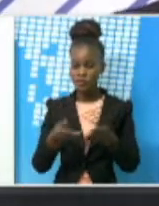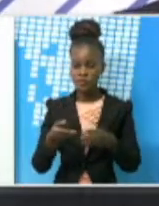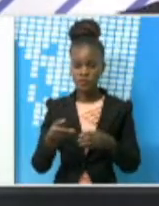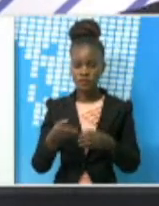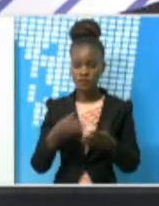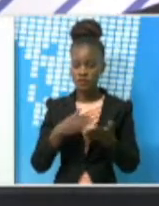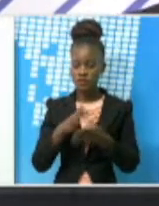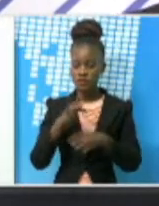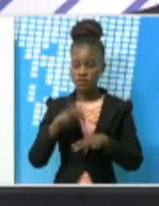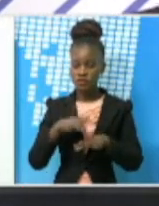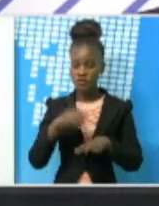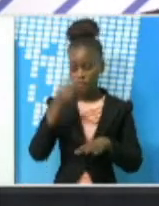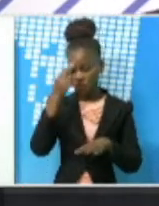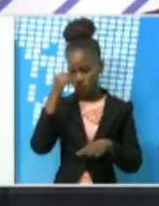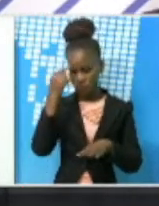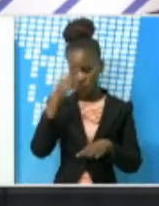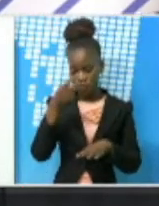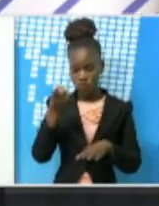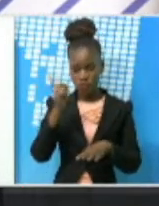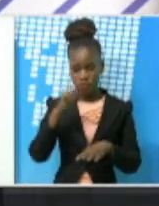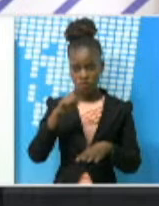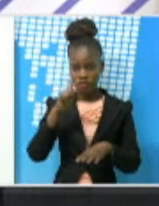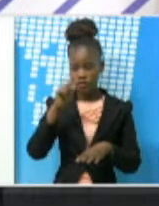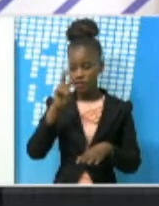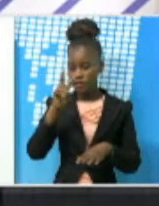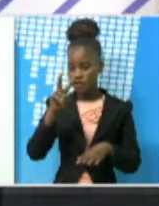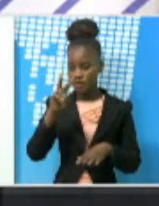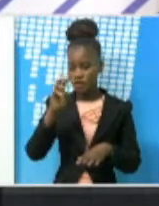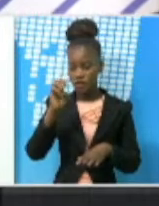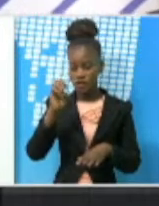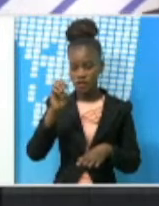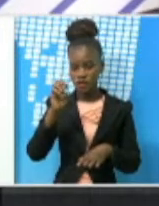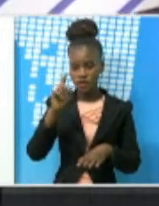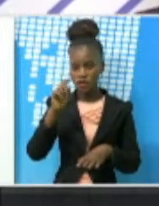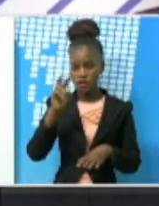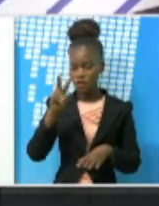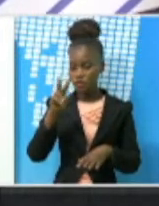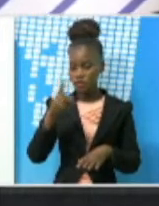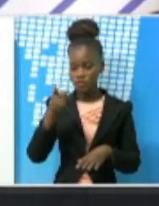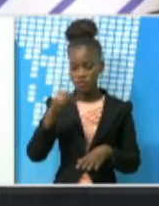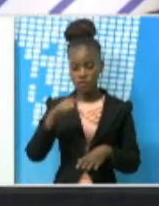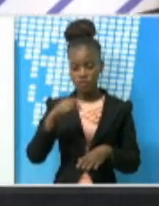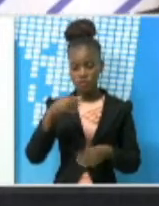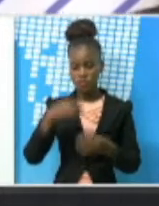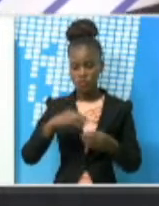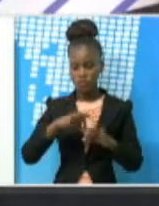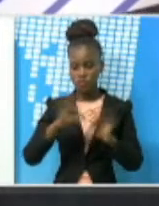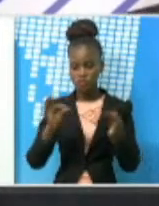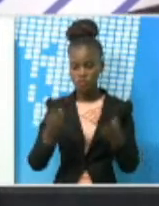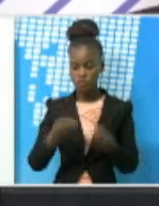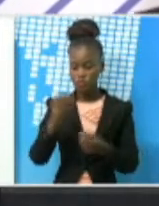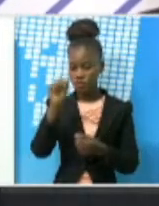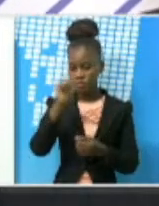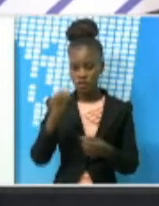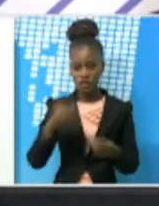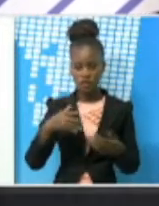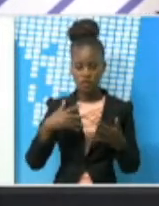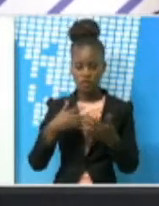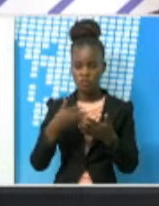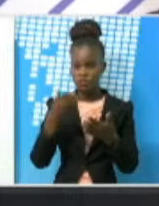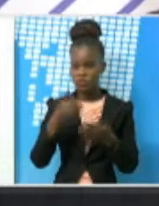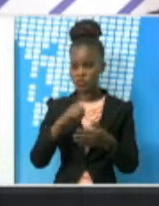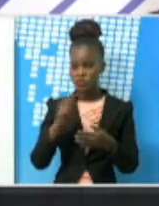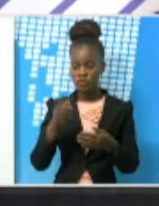the students who come on TVET, they are normally from the disadvantaged families. So since we started